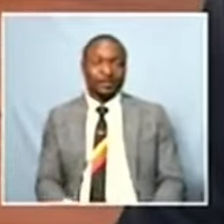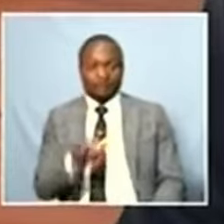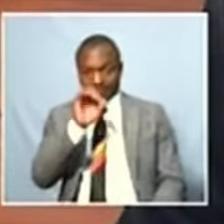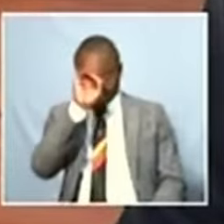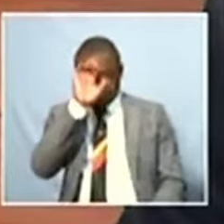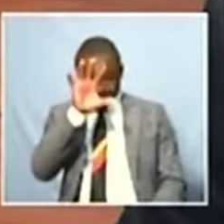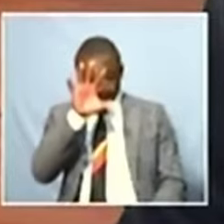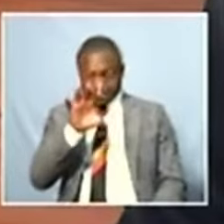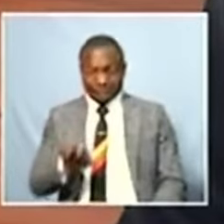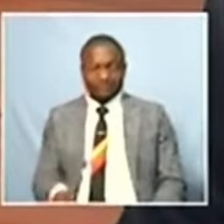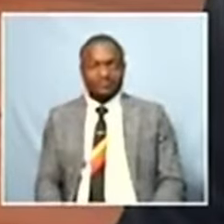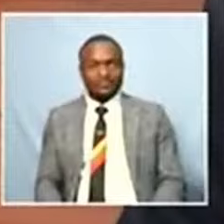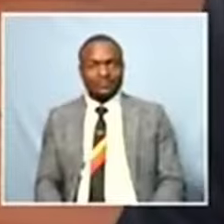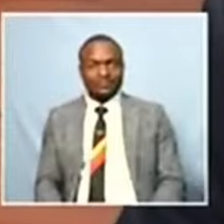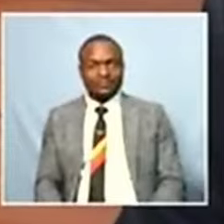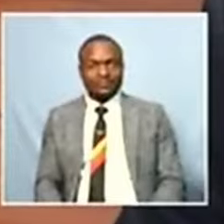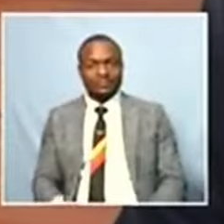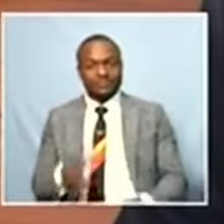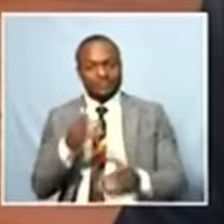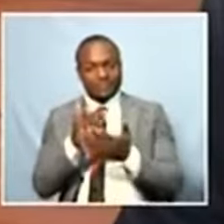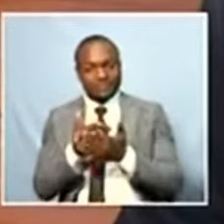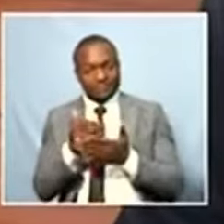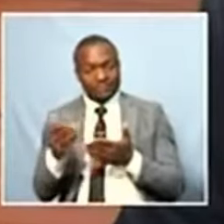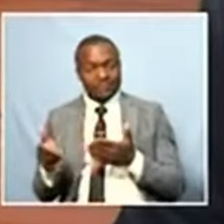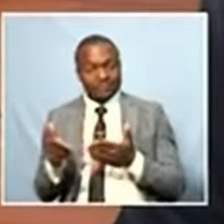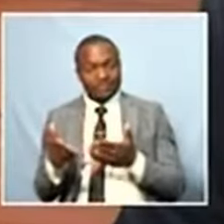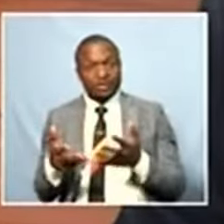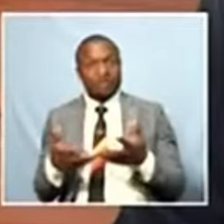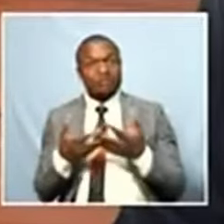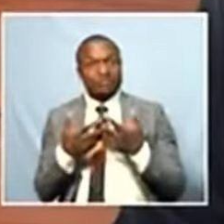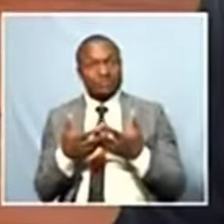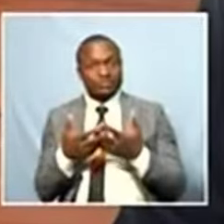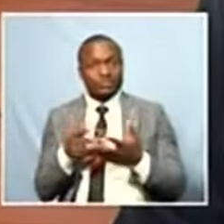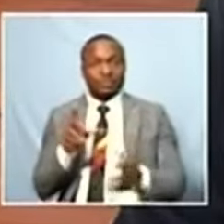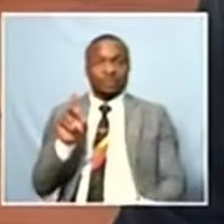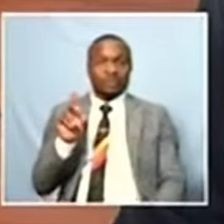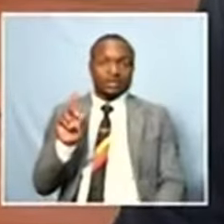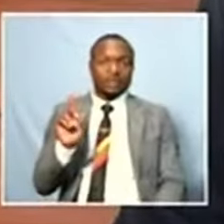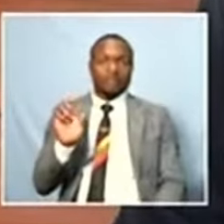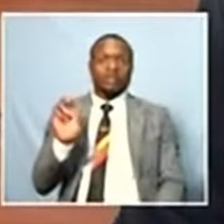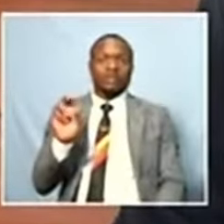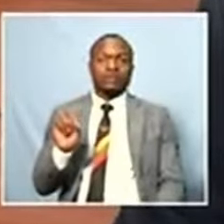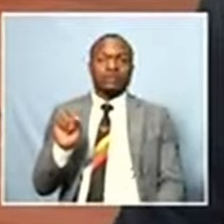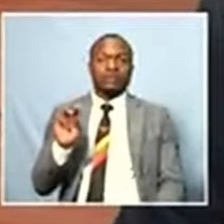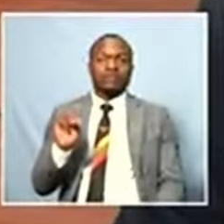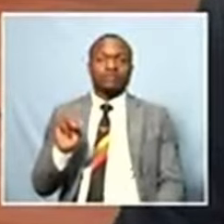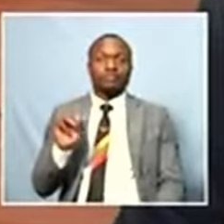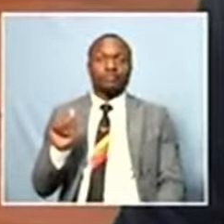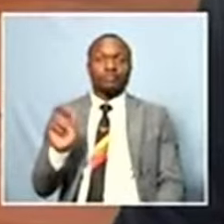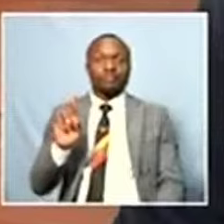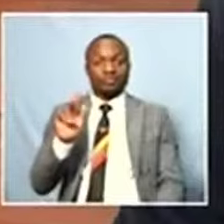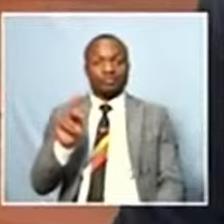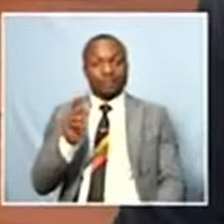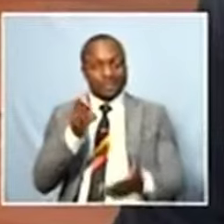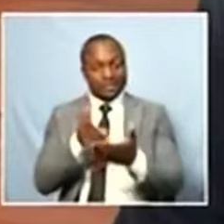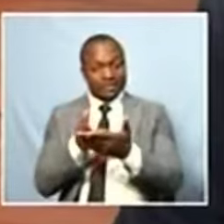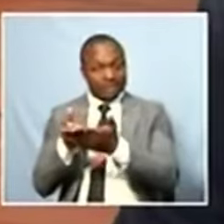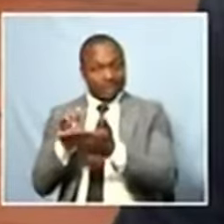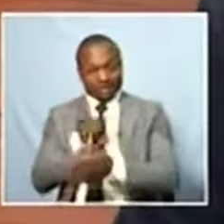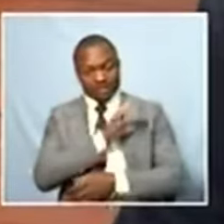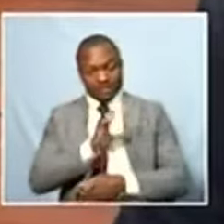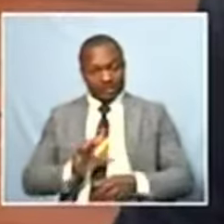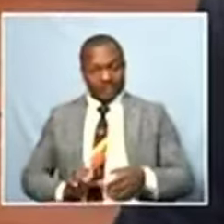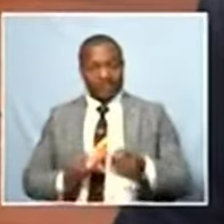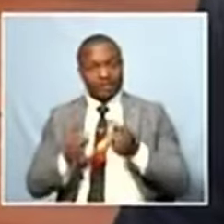mines. They are trying to buy bricks from Denmark, or they are buying this equipment. All these companies I'm talking